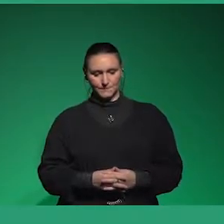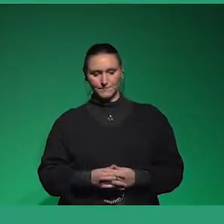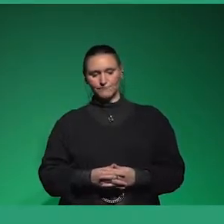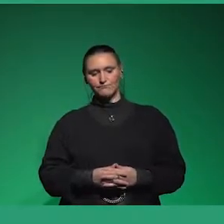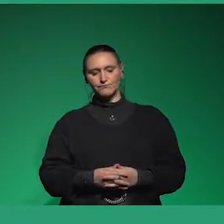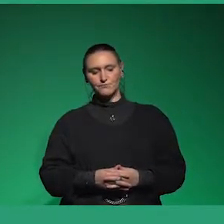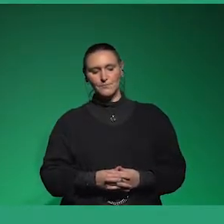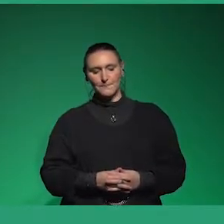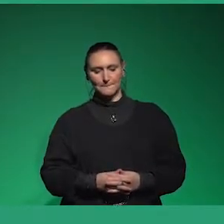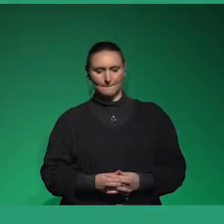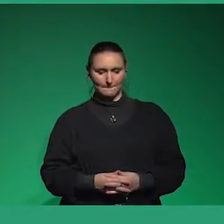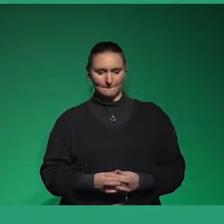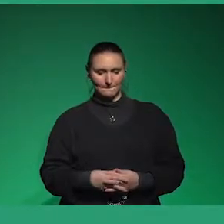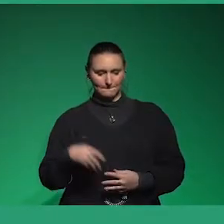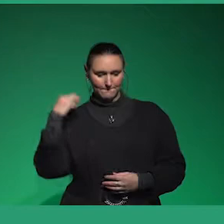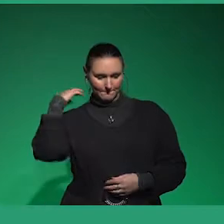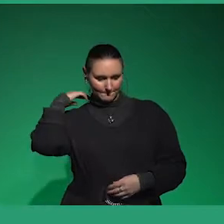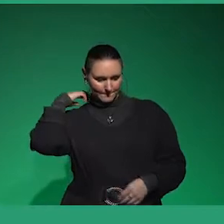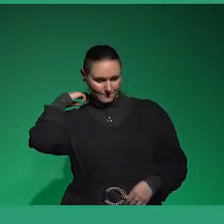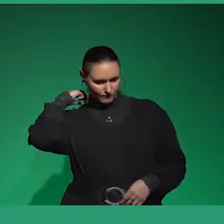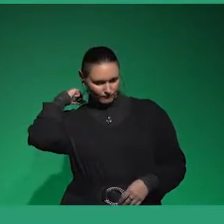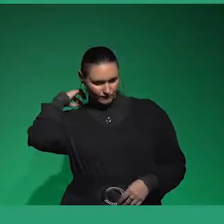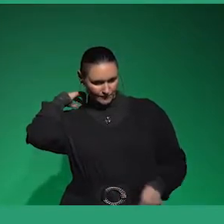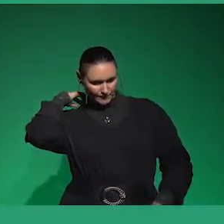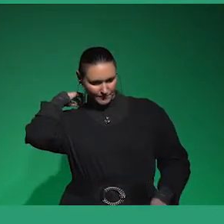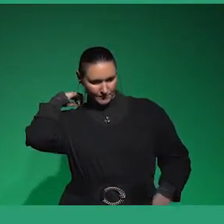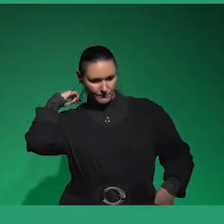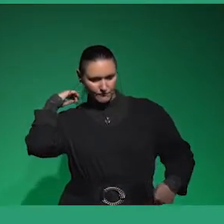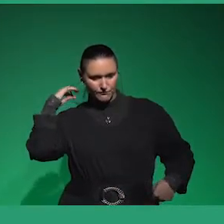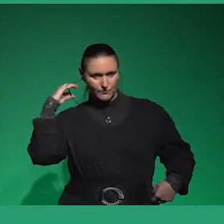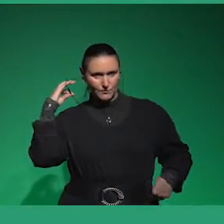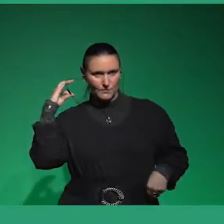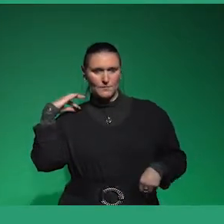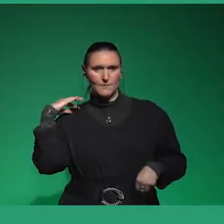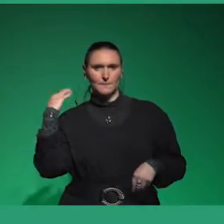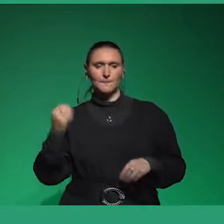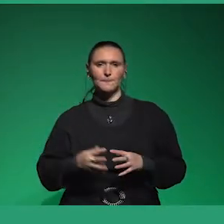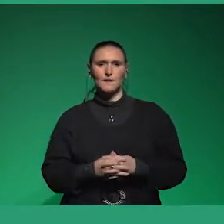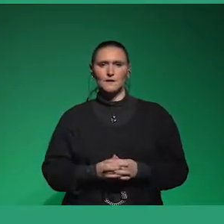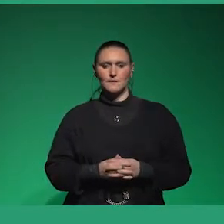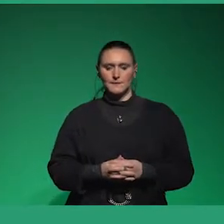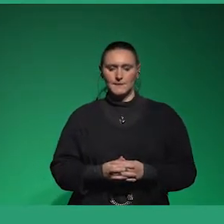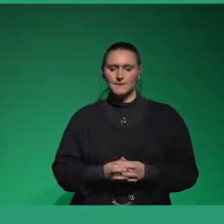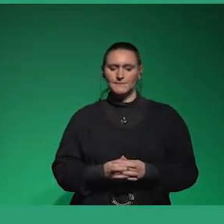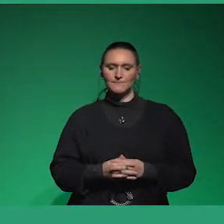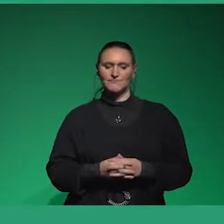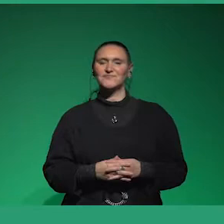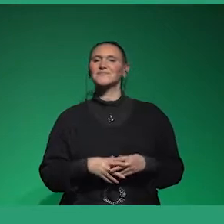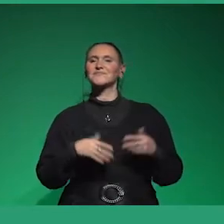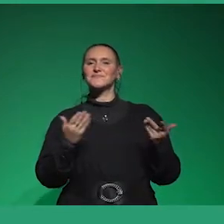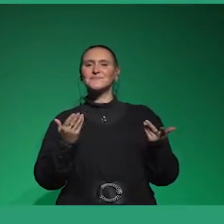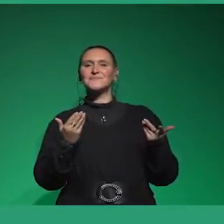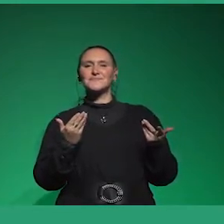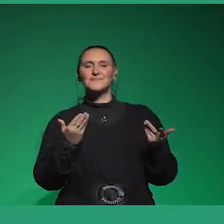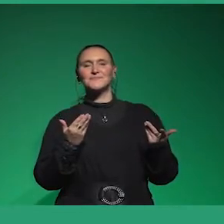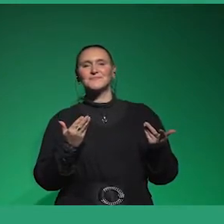Oh, this is the explanation of the history and the track how coffee was brought to